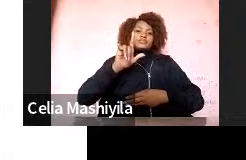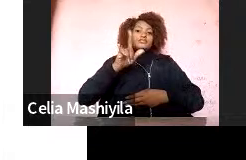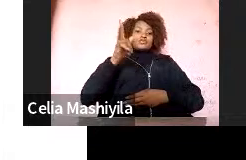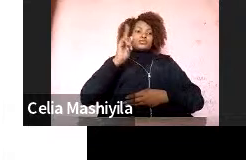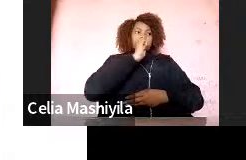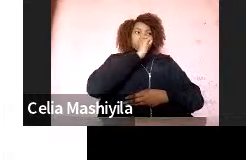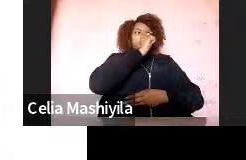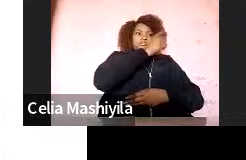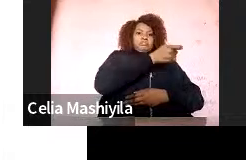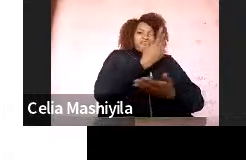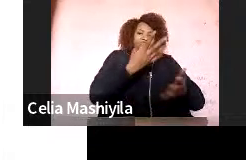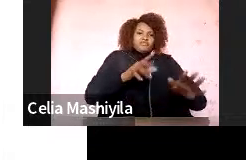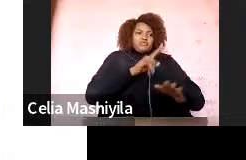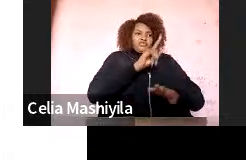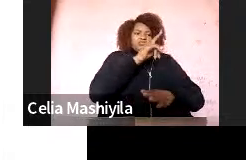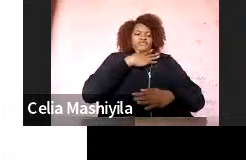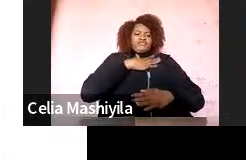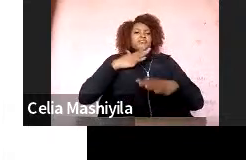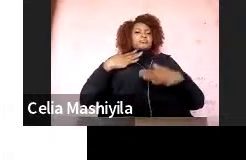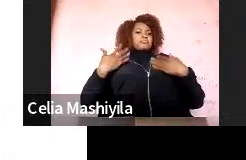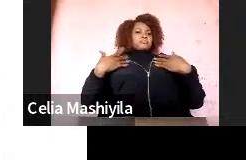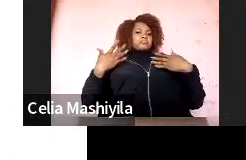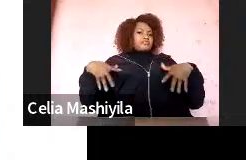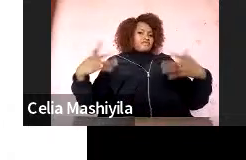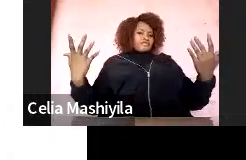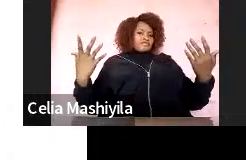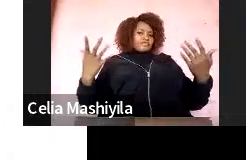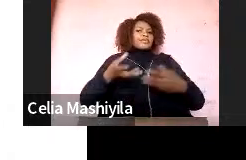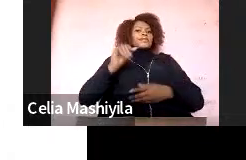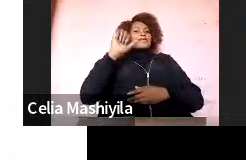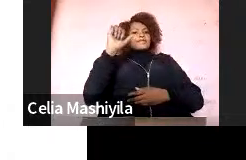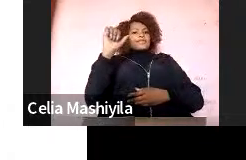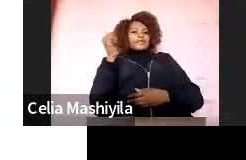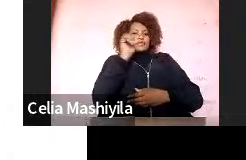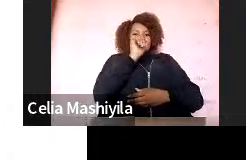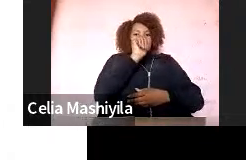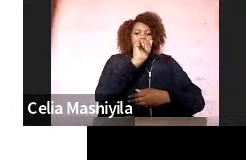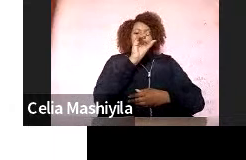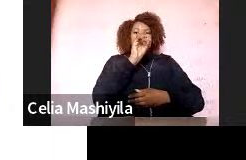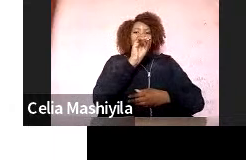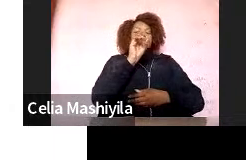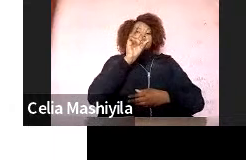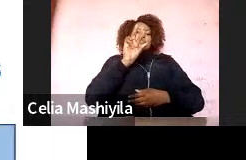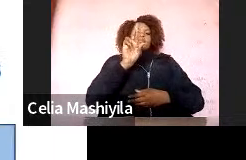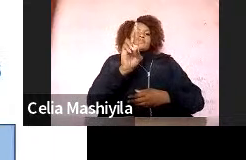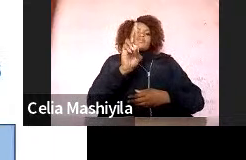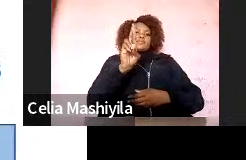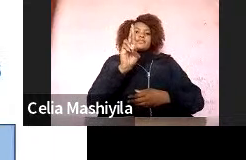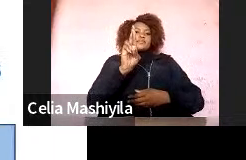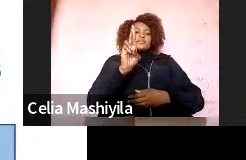process within itself, which is called alternative dispute resolution.